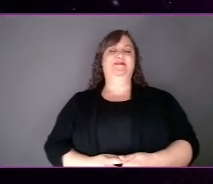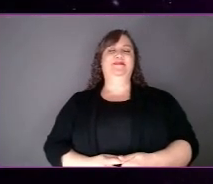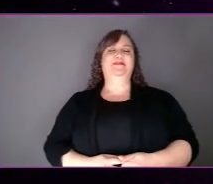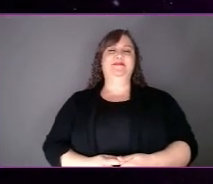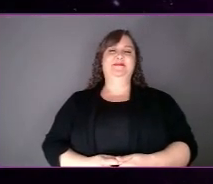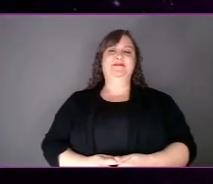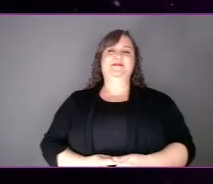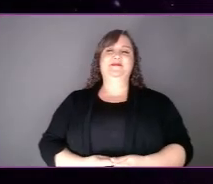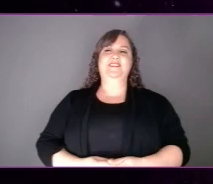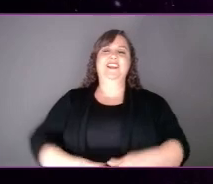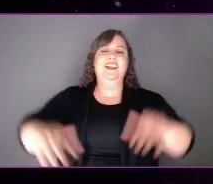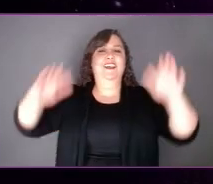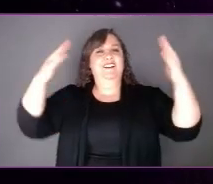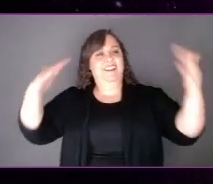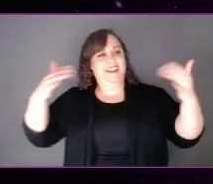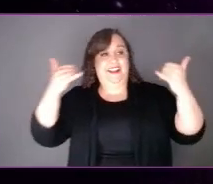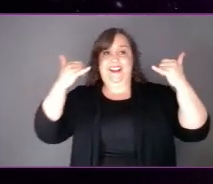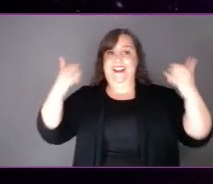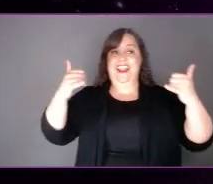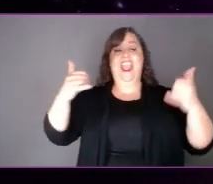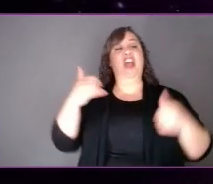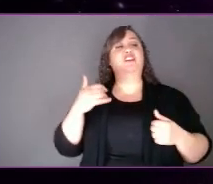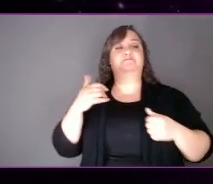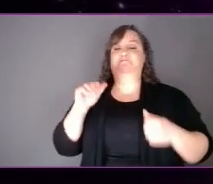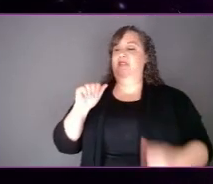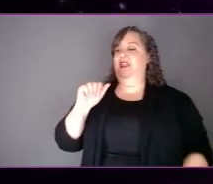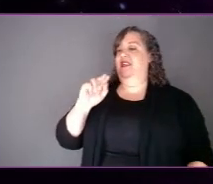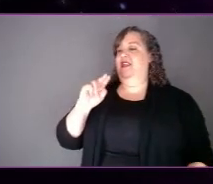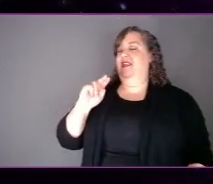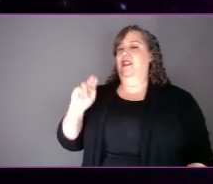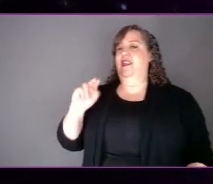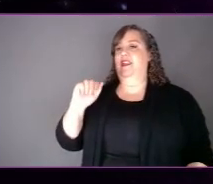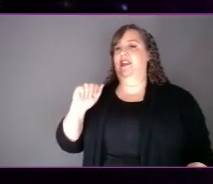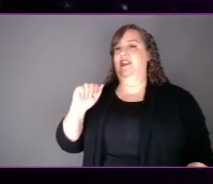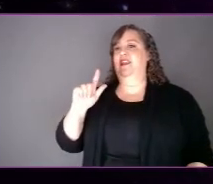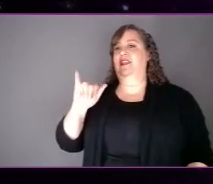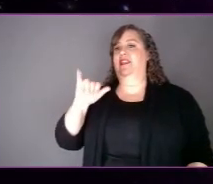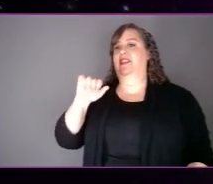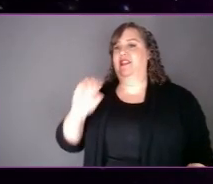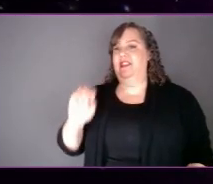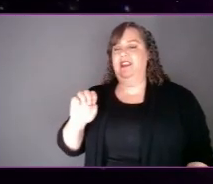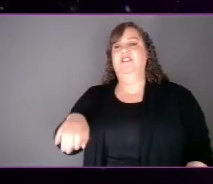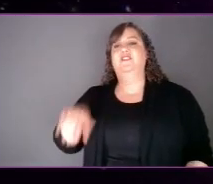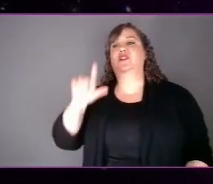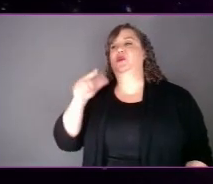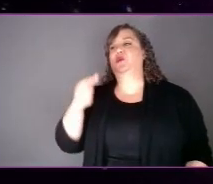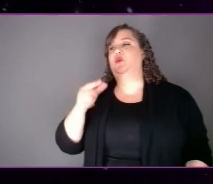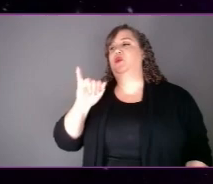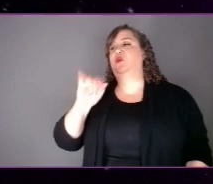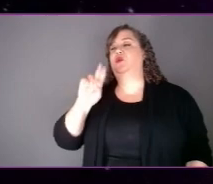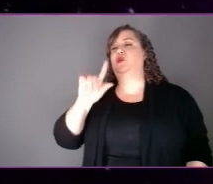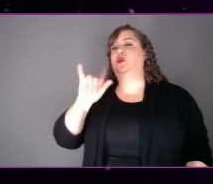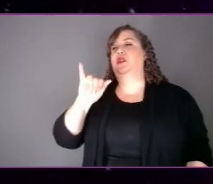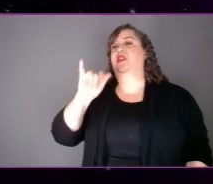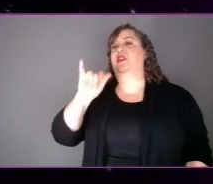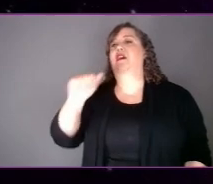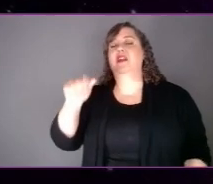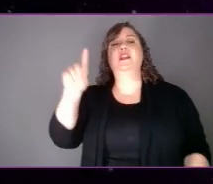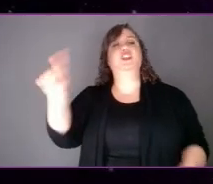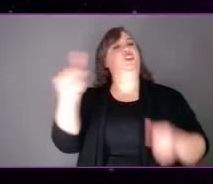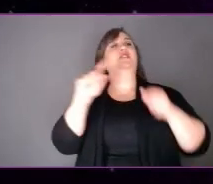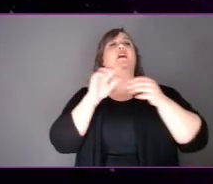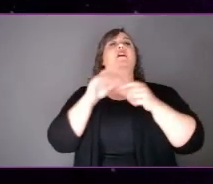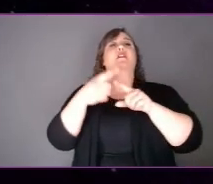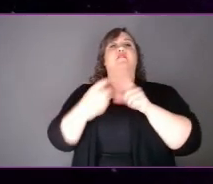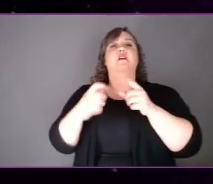Hey, so I'm now joined by Annalise Giuliani, a intern program coordinator for the Office of STEM Engagement. Thank you so much